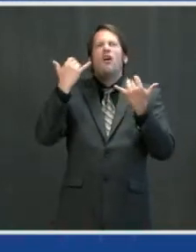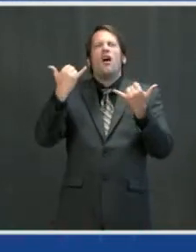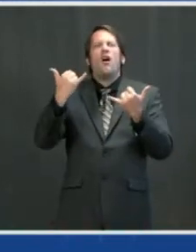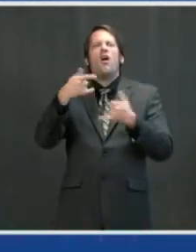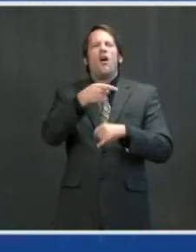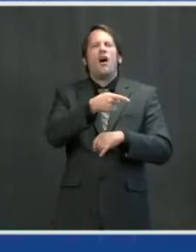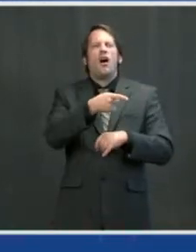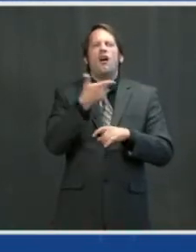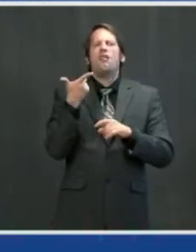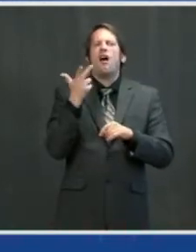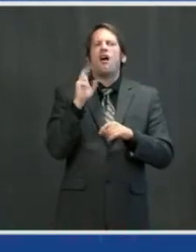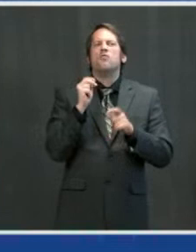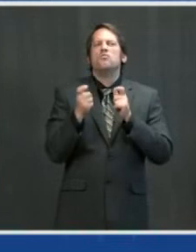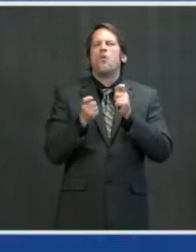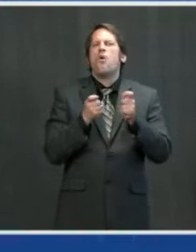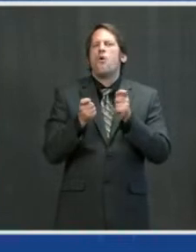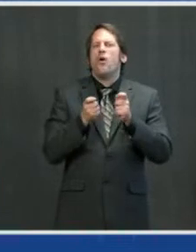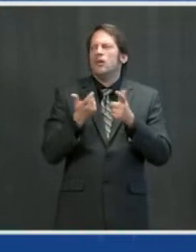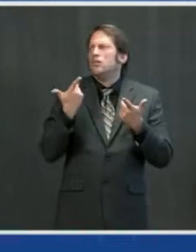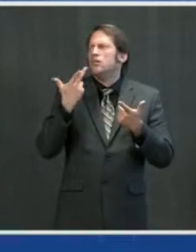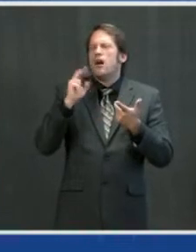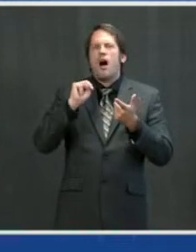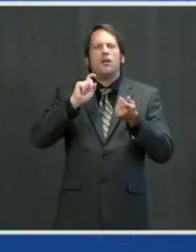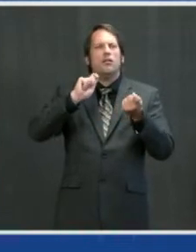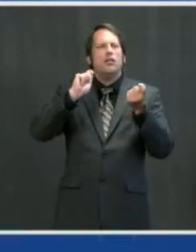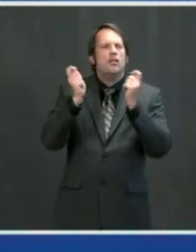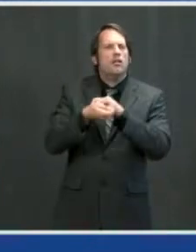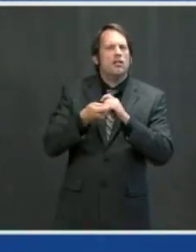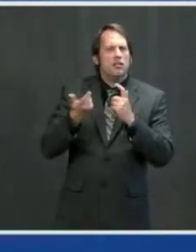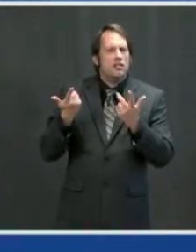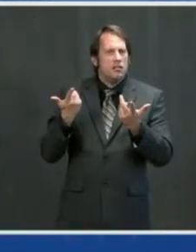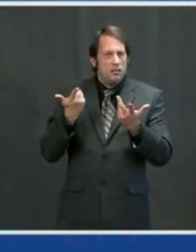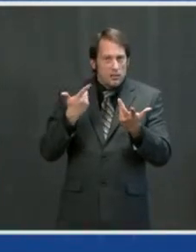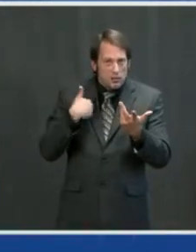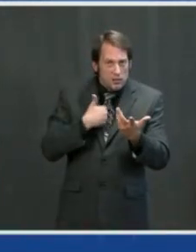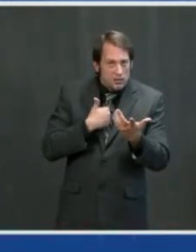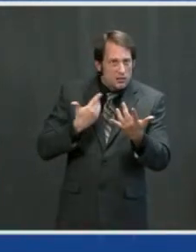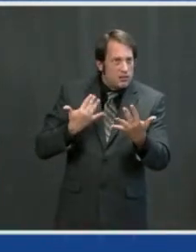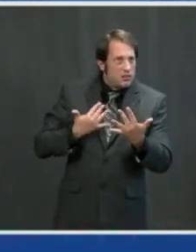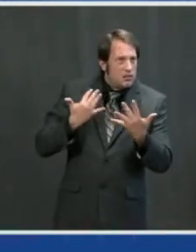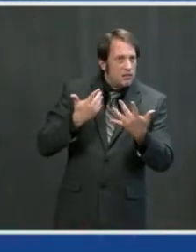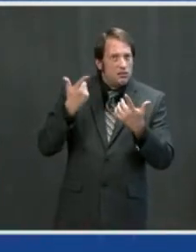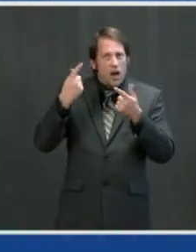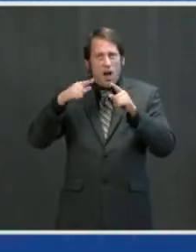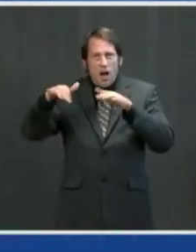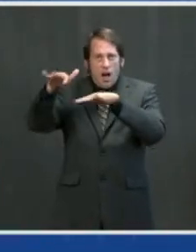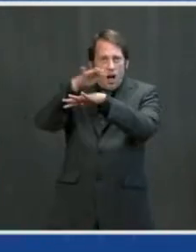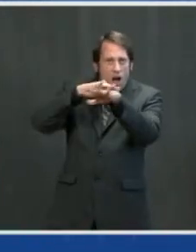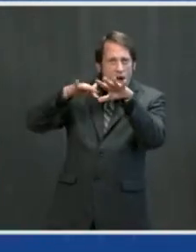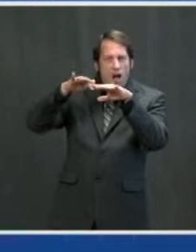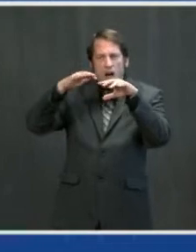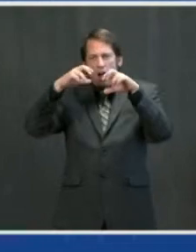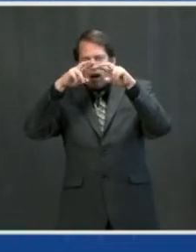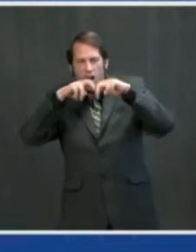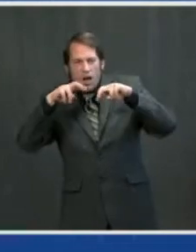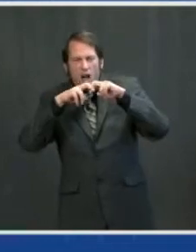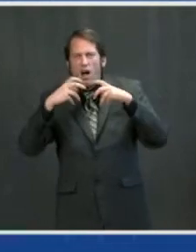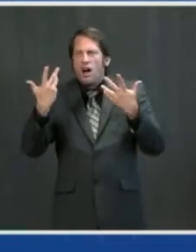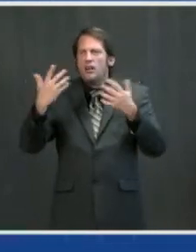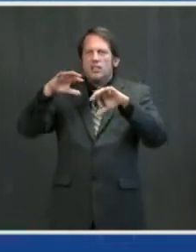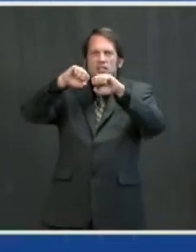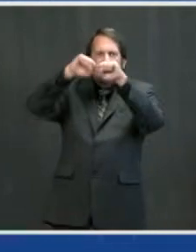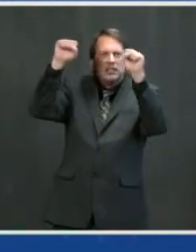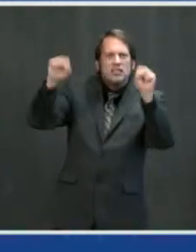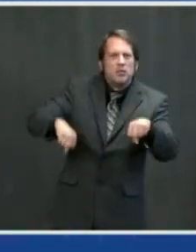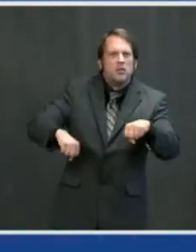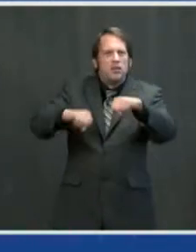reform, having to wait while you pursue infrastructure? Given that we continue to see these incidents